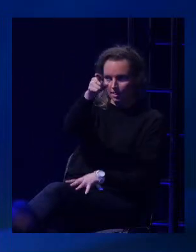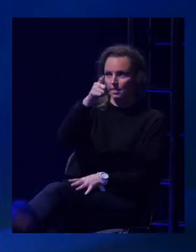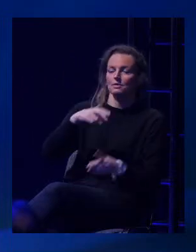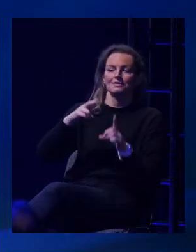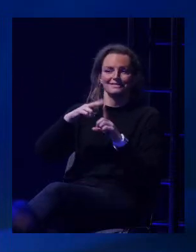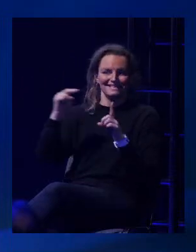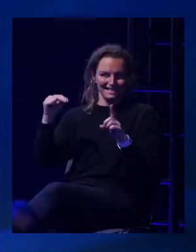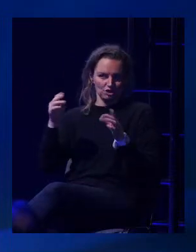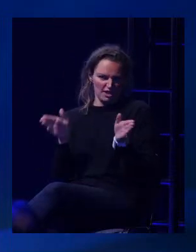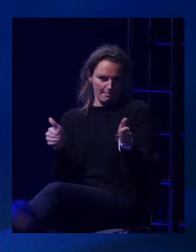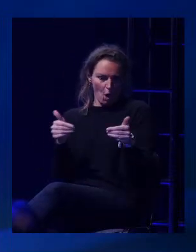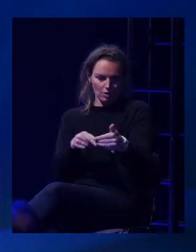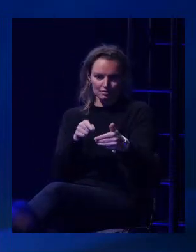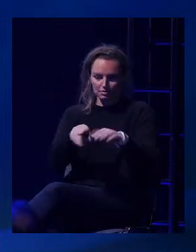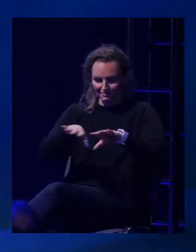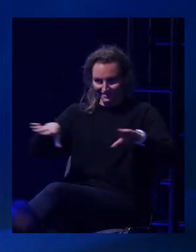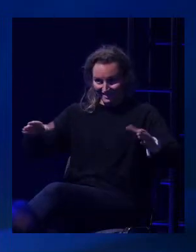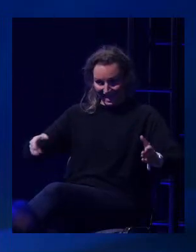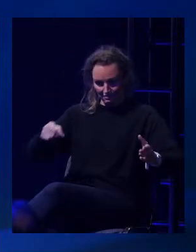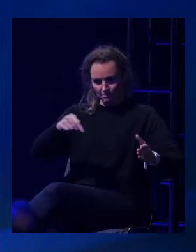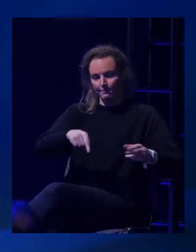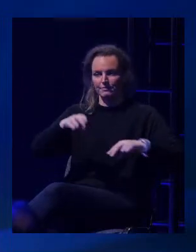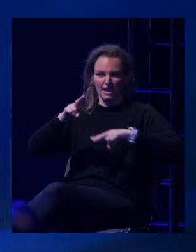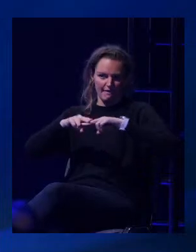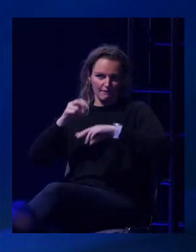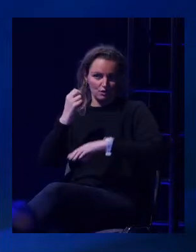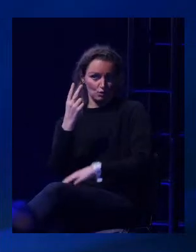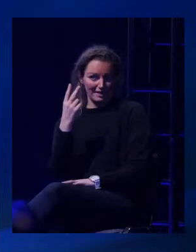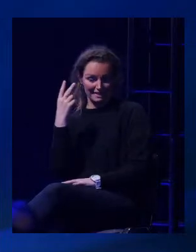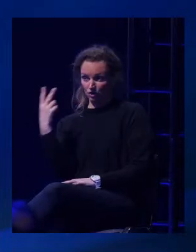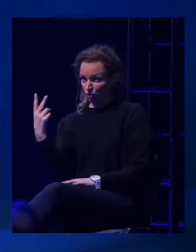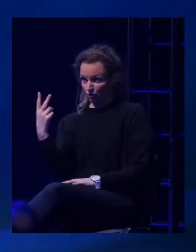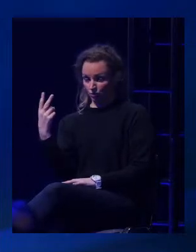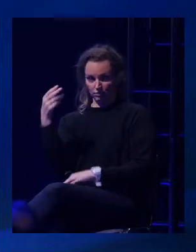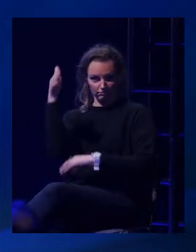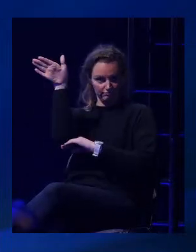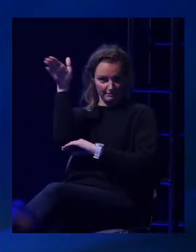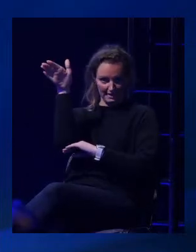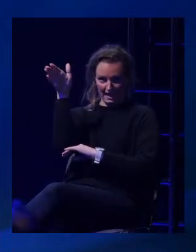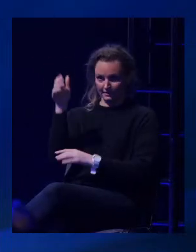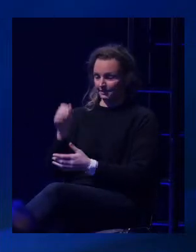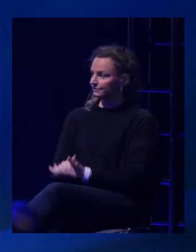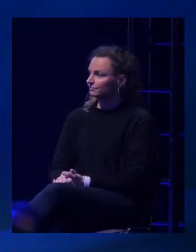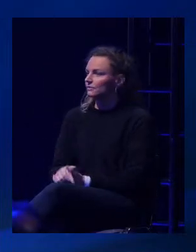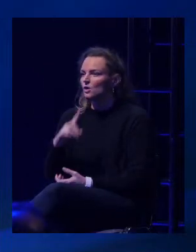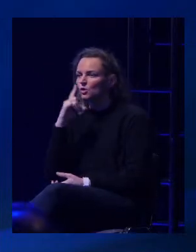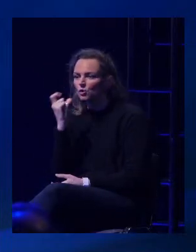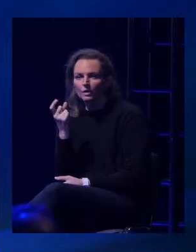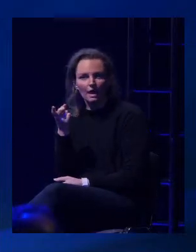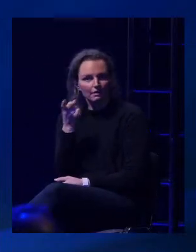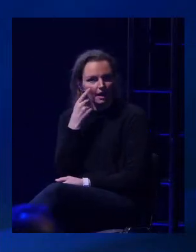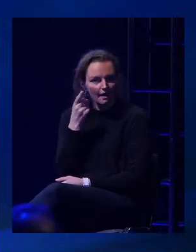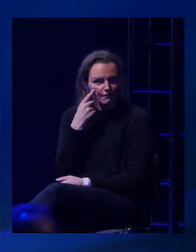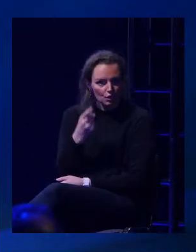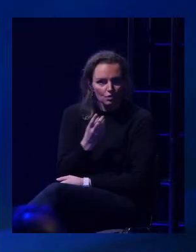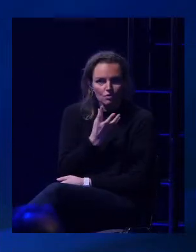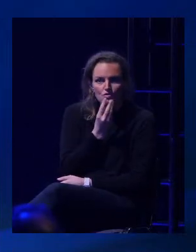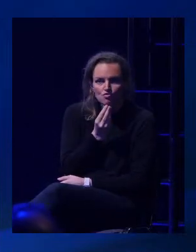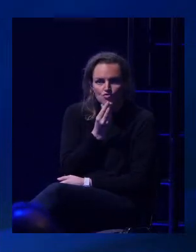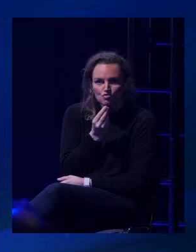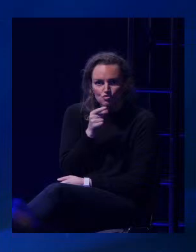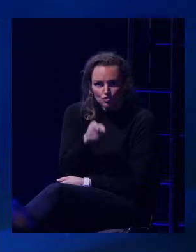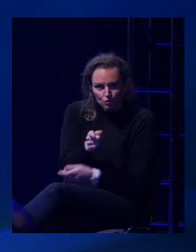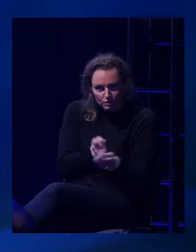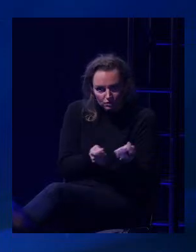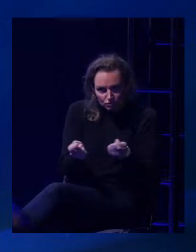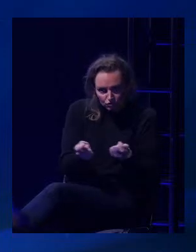F22 is the booth. We can show you the actual ColorBox science there. You can have a go with it. You can use the controls and get a better understanding